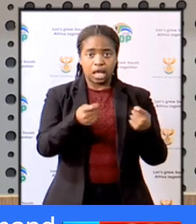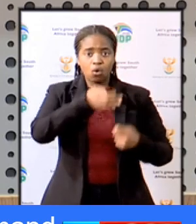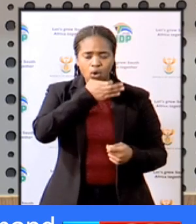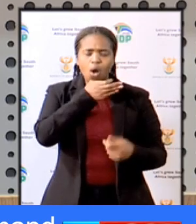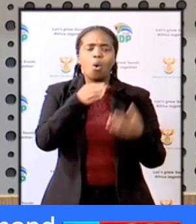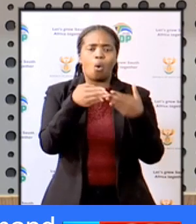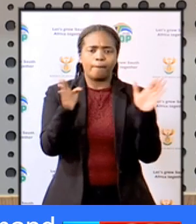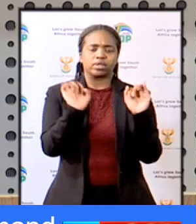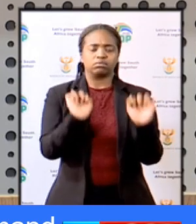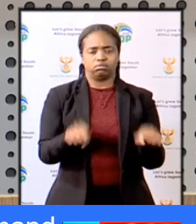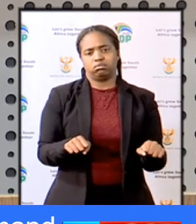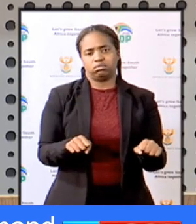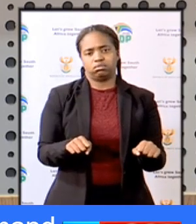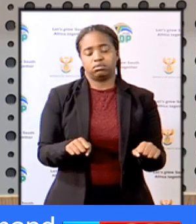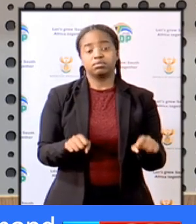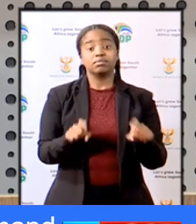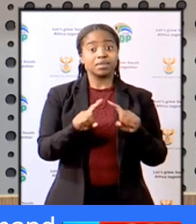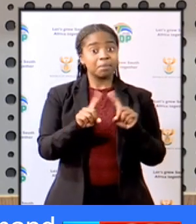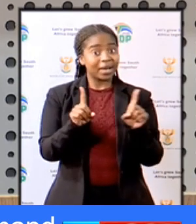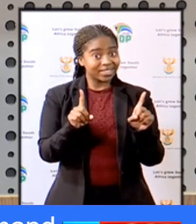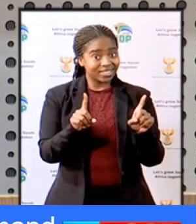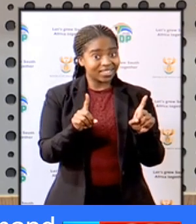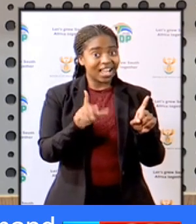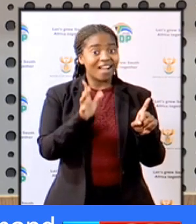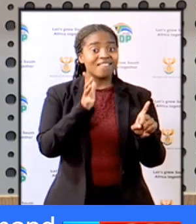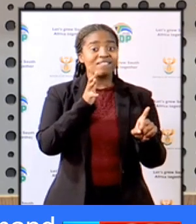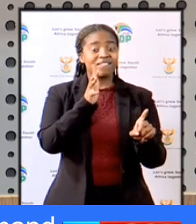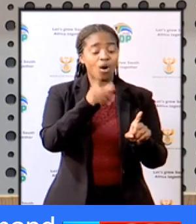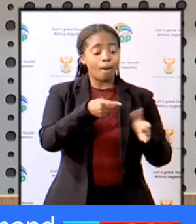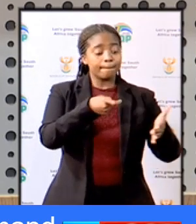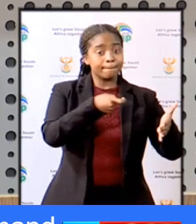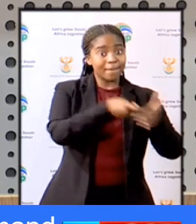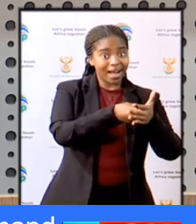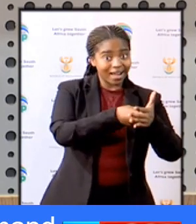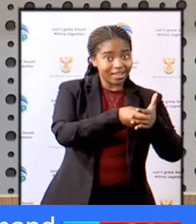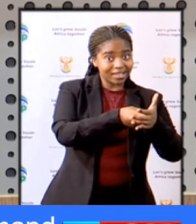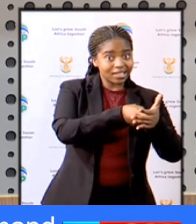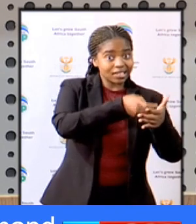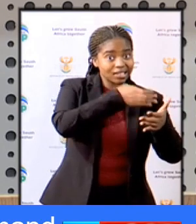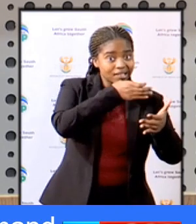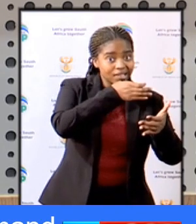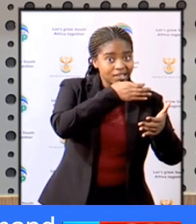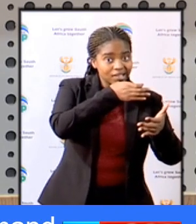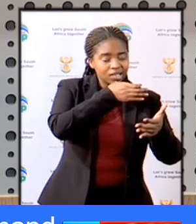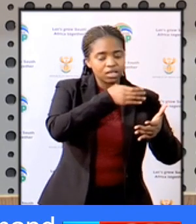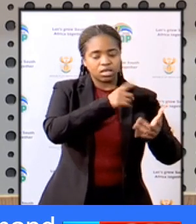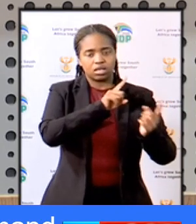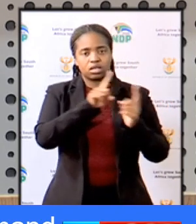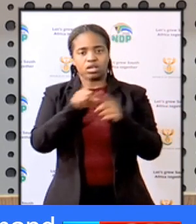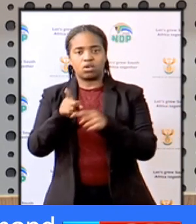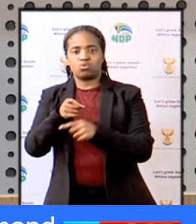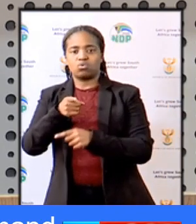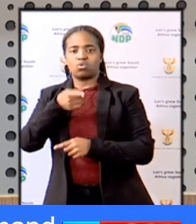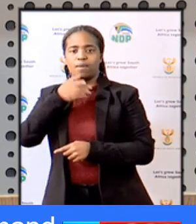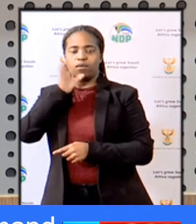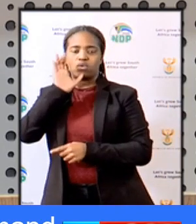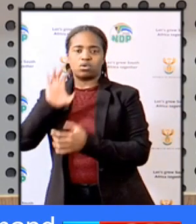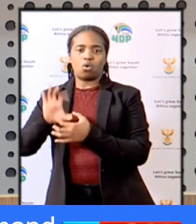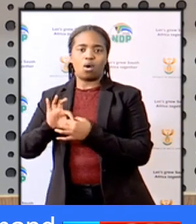alcohol. But as I've indicated, it would only be for off consumption sale. In other words, in a